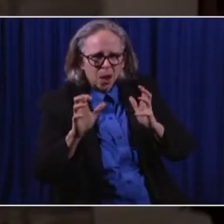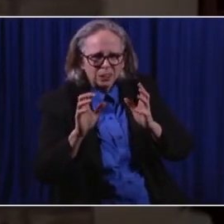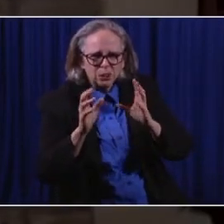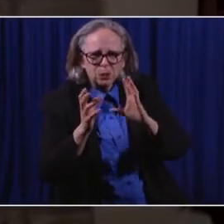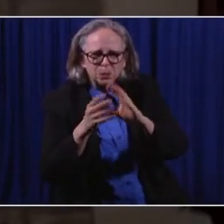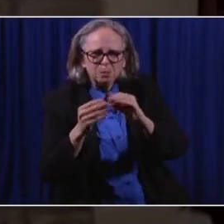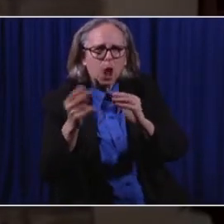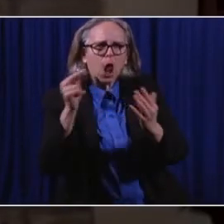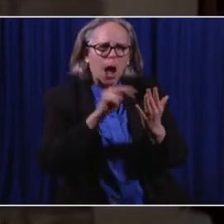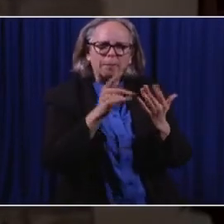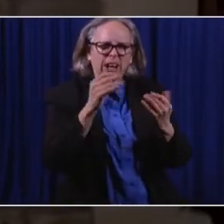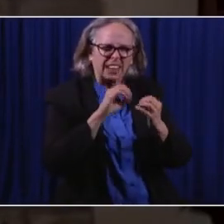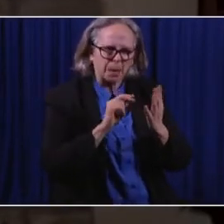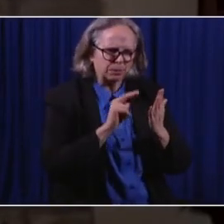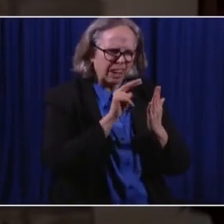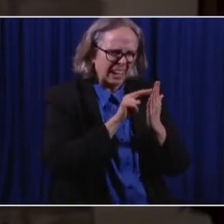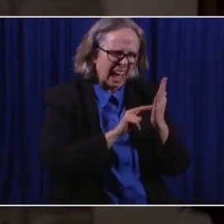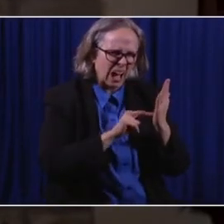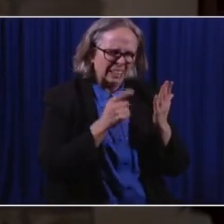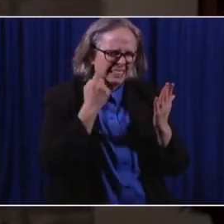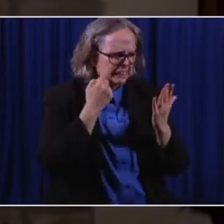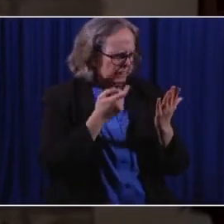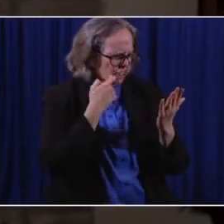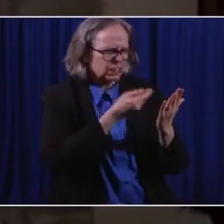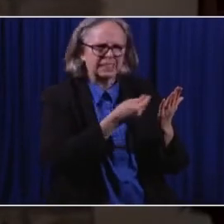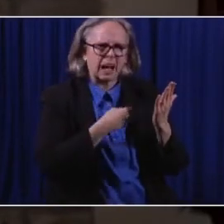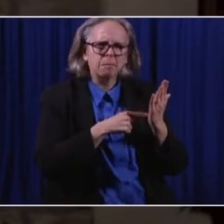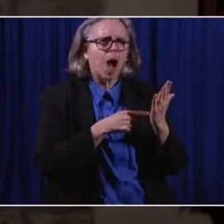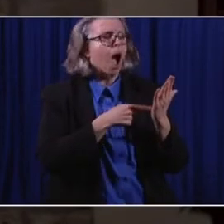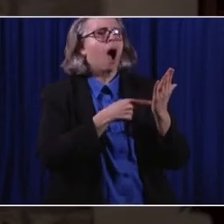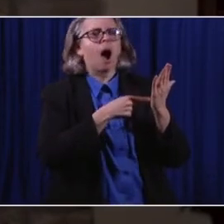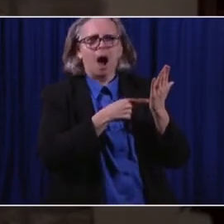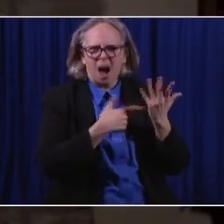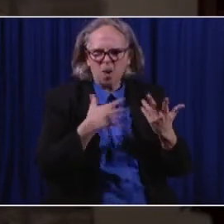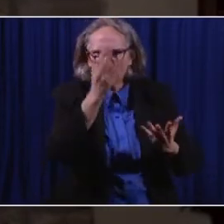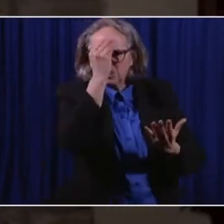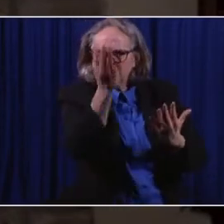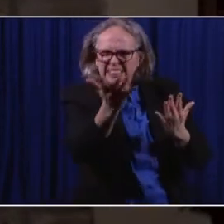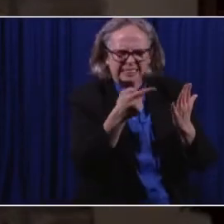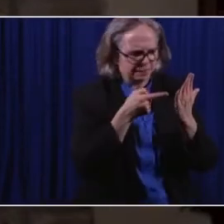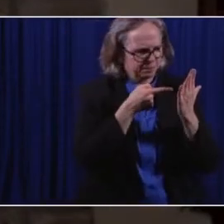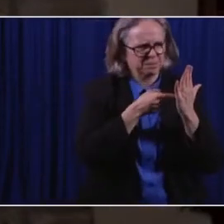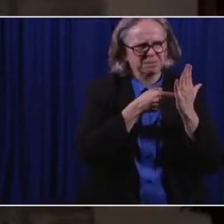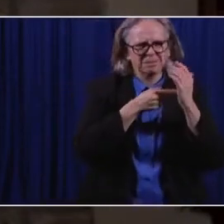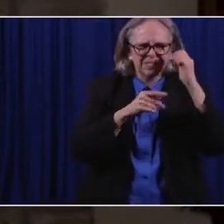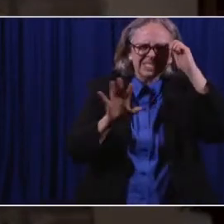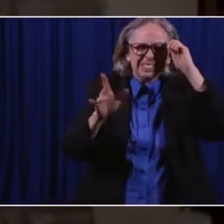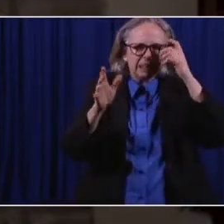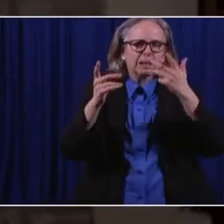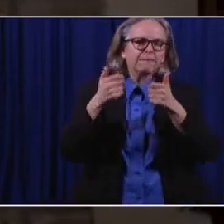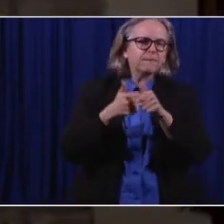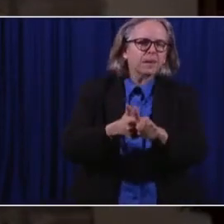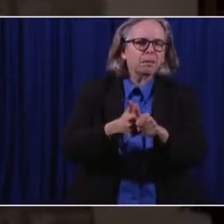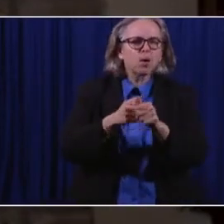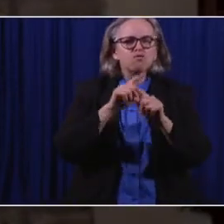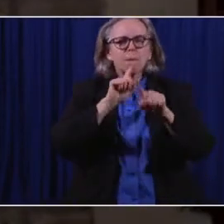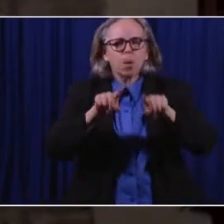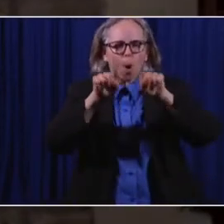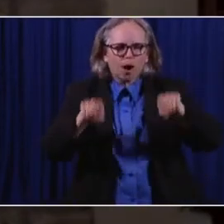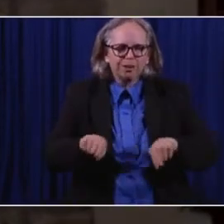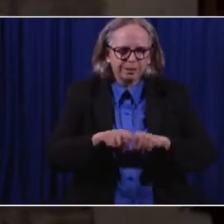Michael handed me, and we can get, you know, this is what our compliance report shows. We have a number